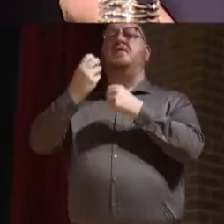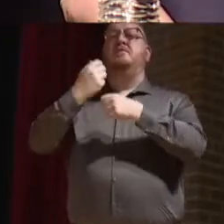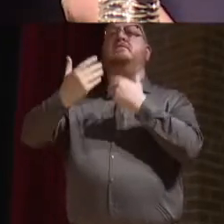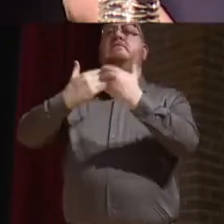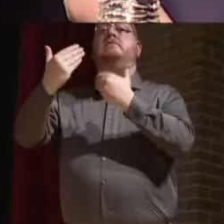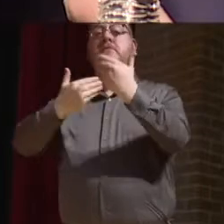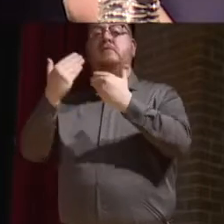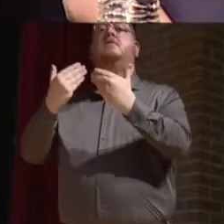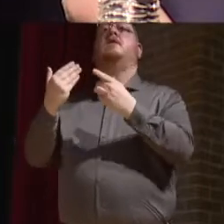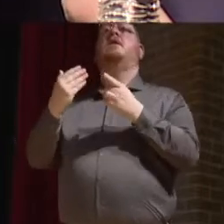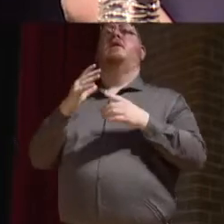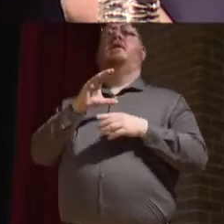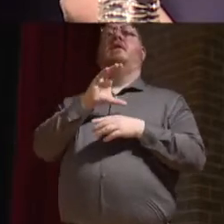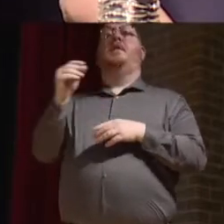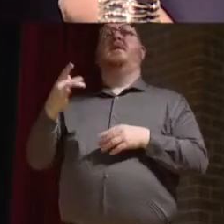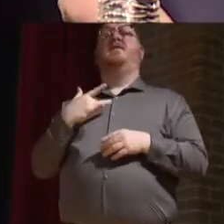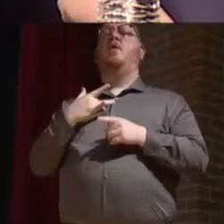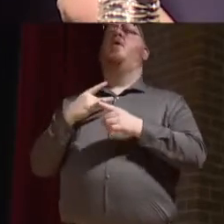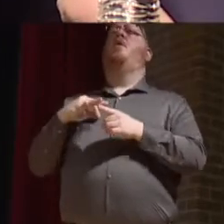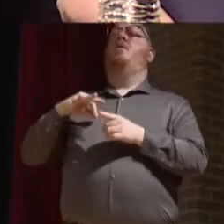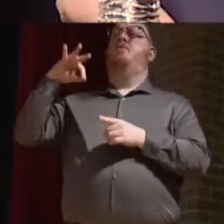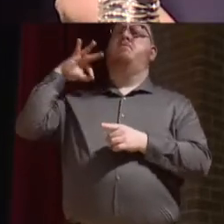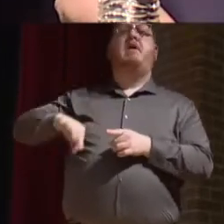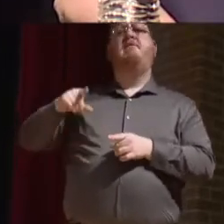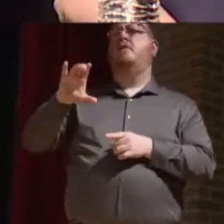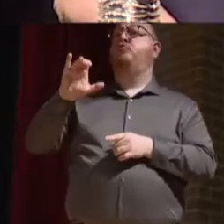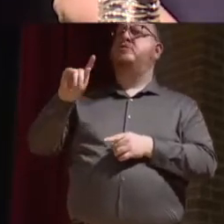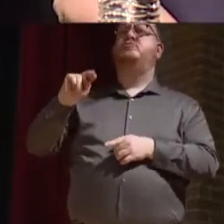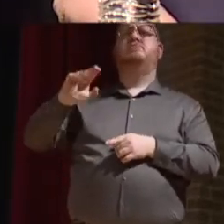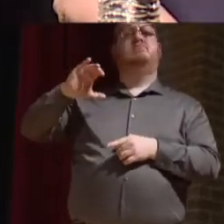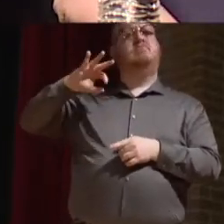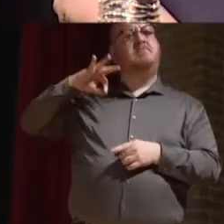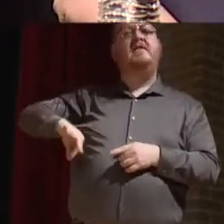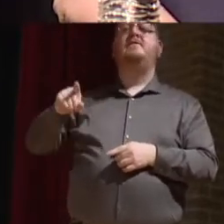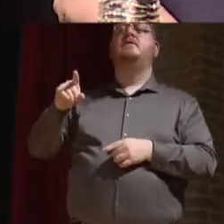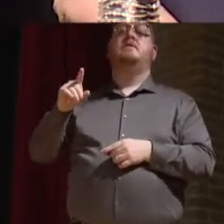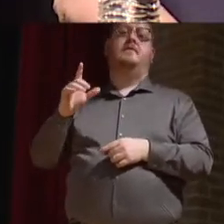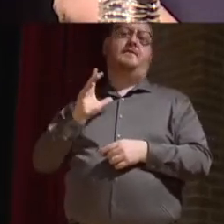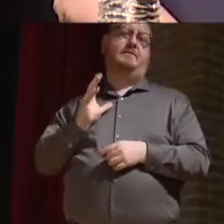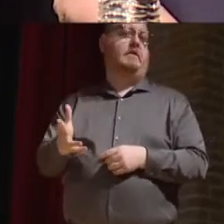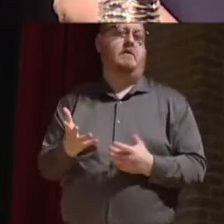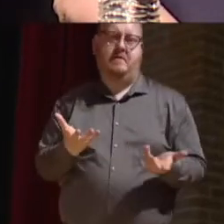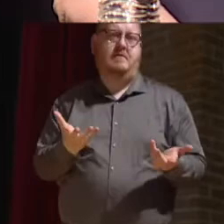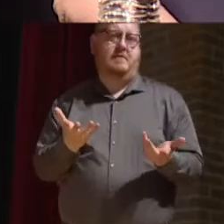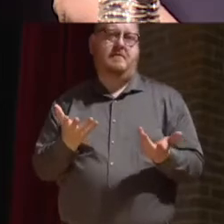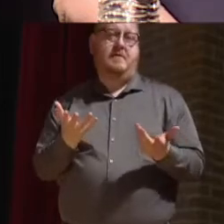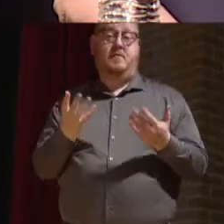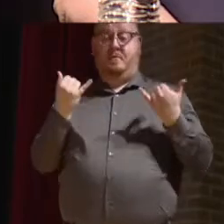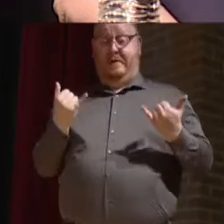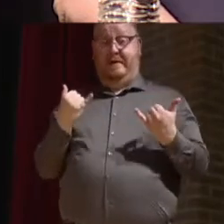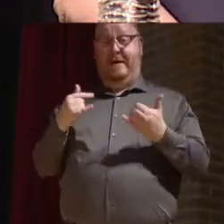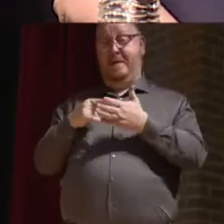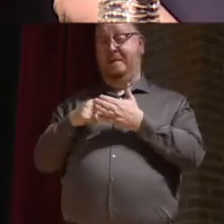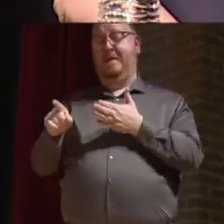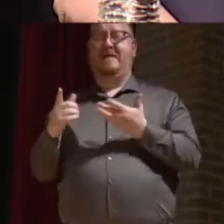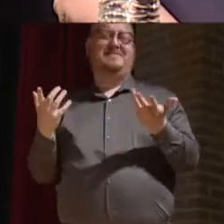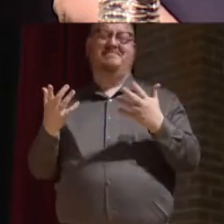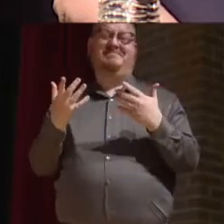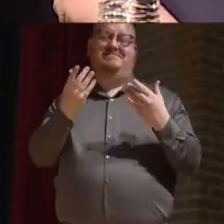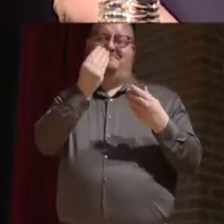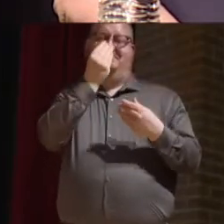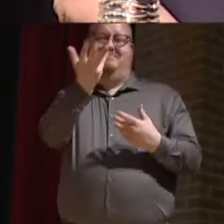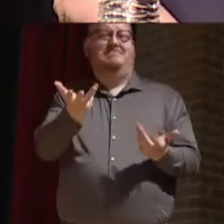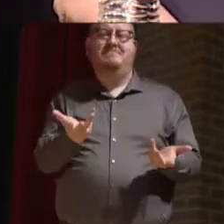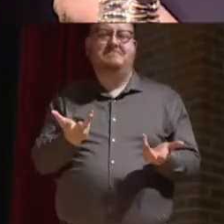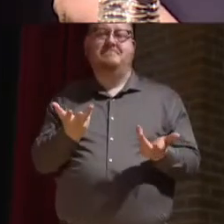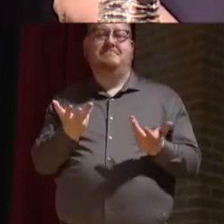to a company, but he just needs to put in the time to get trained, I'm not worried about him getting paid at this moment. Like a lot of us parents, we all